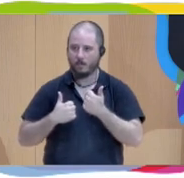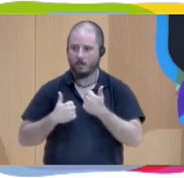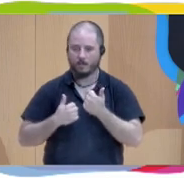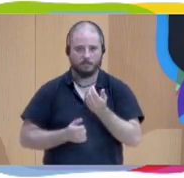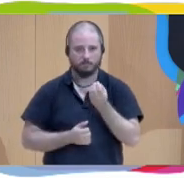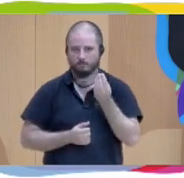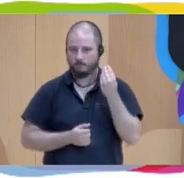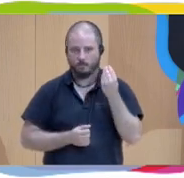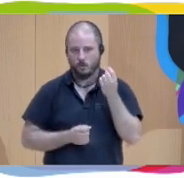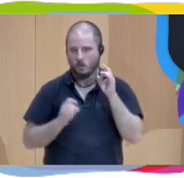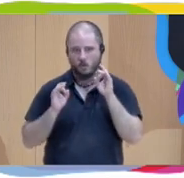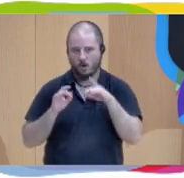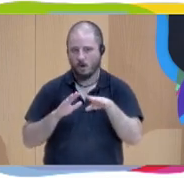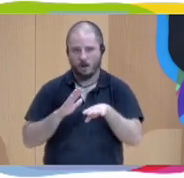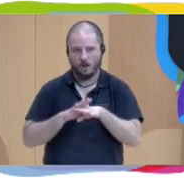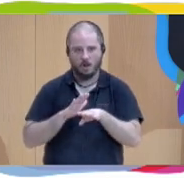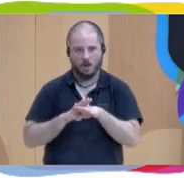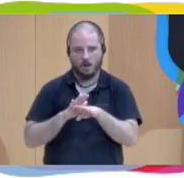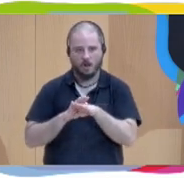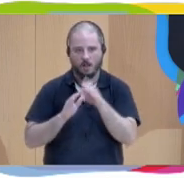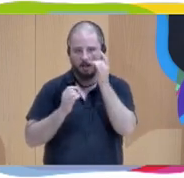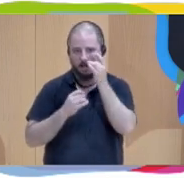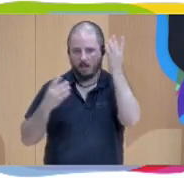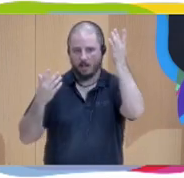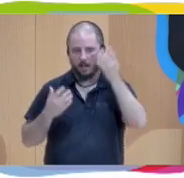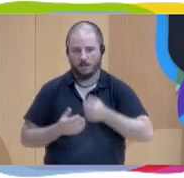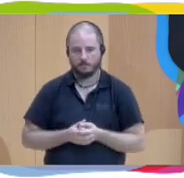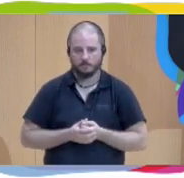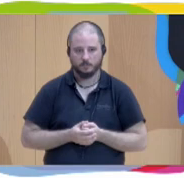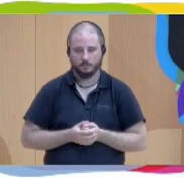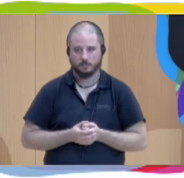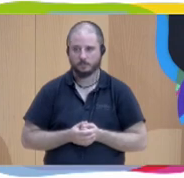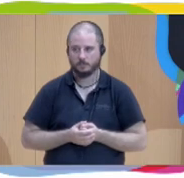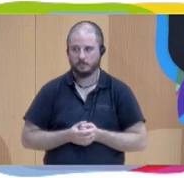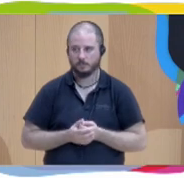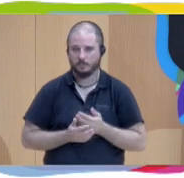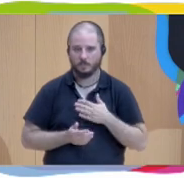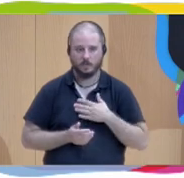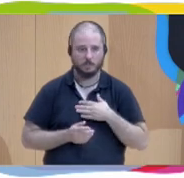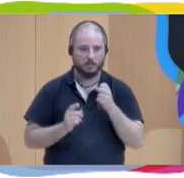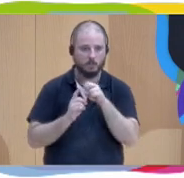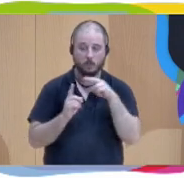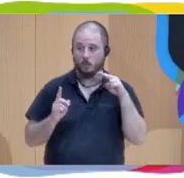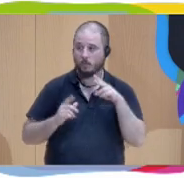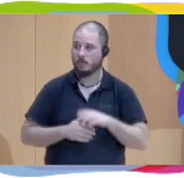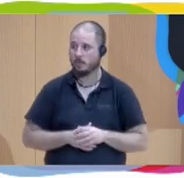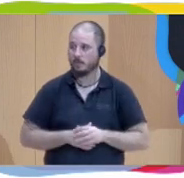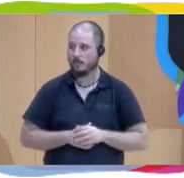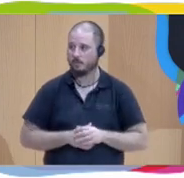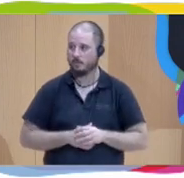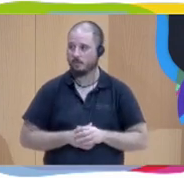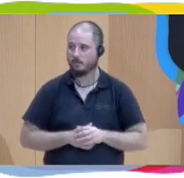I think it was, it has been a great pleasure so far